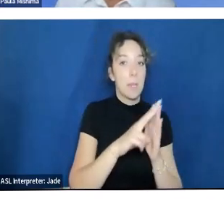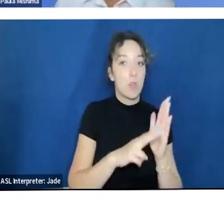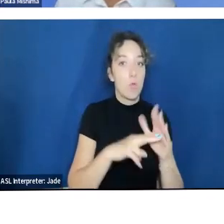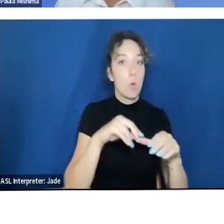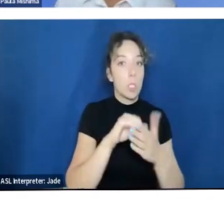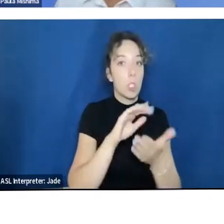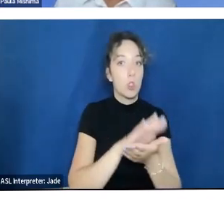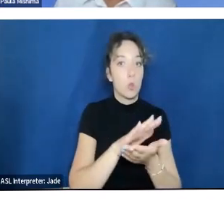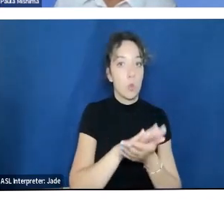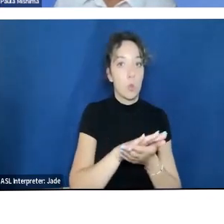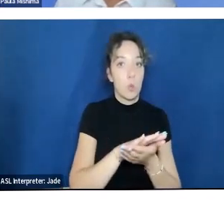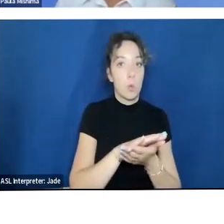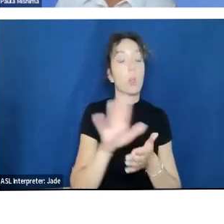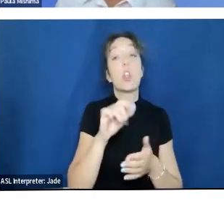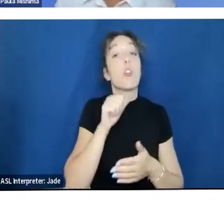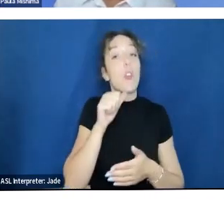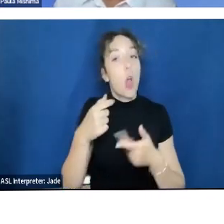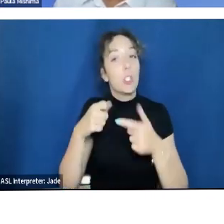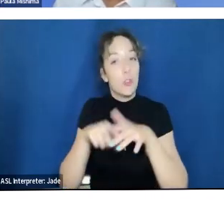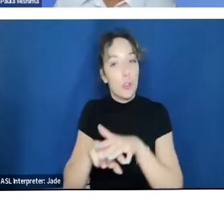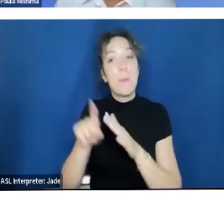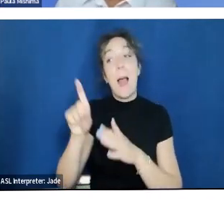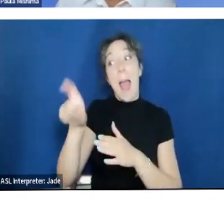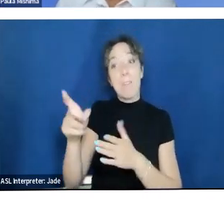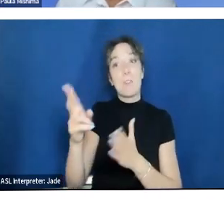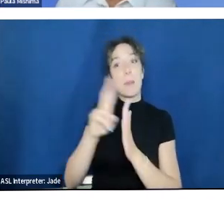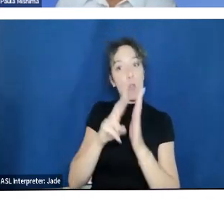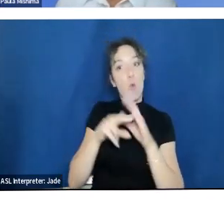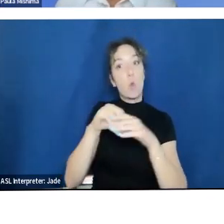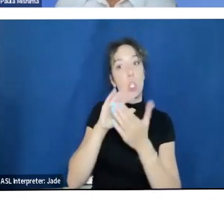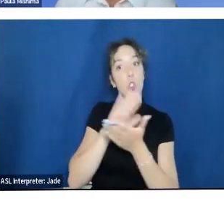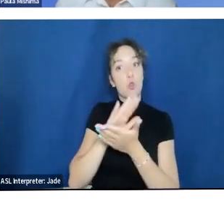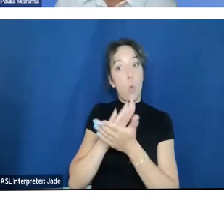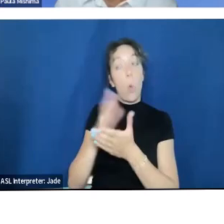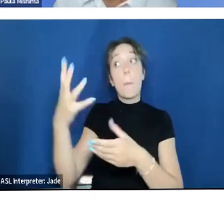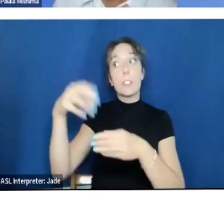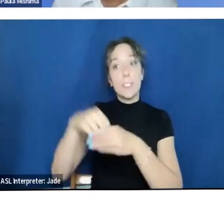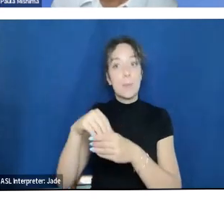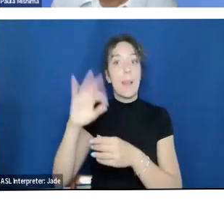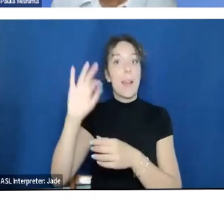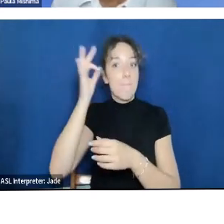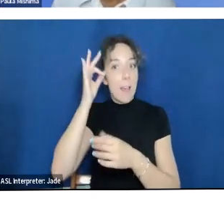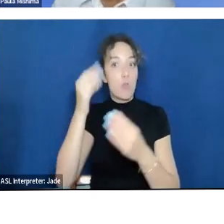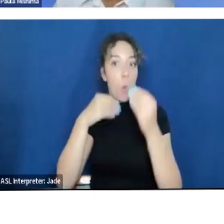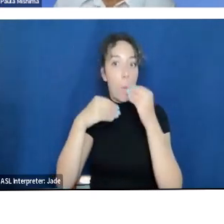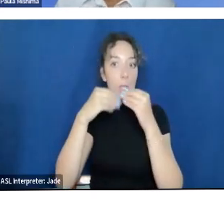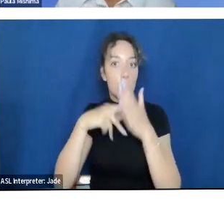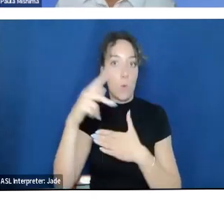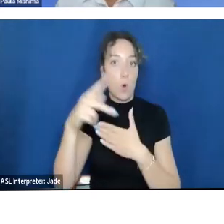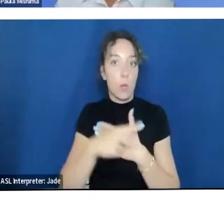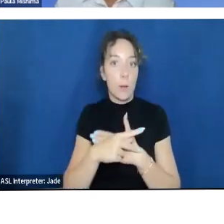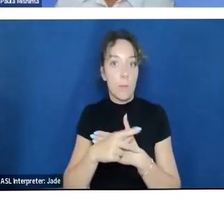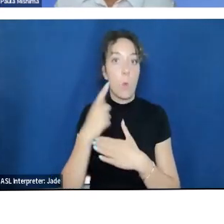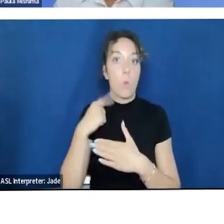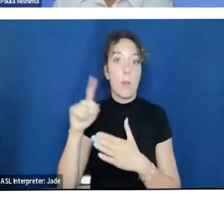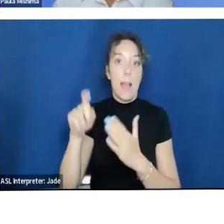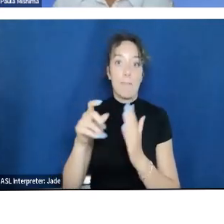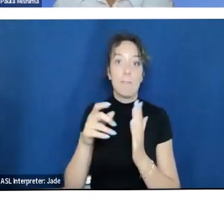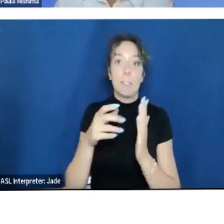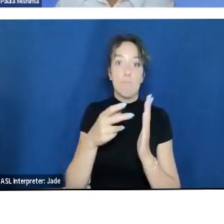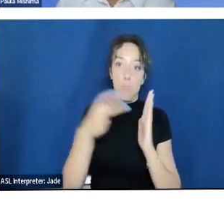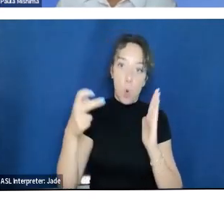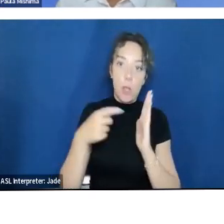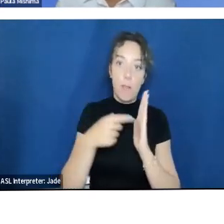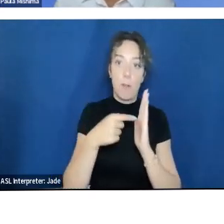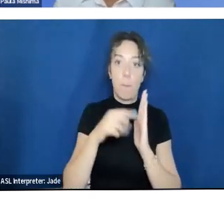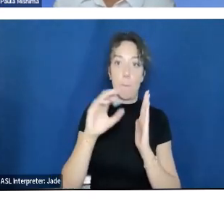participating in a federal meals program, which is why we need to pull it from CalPADS, because only CalPADS knows that. Then,